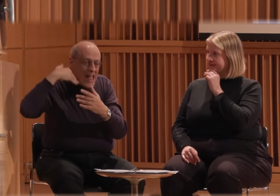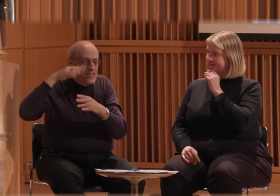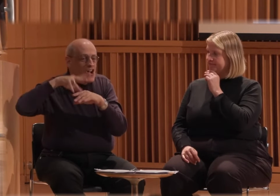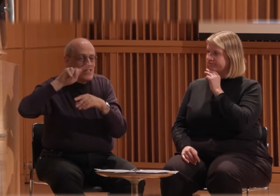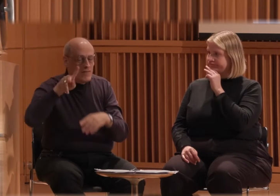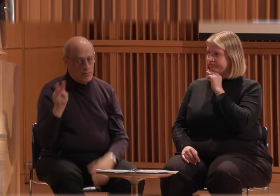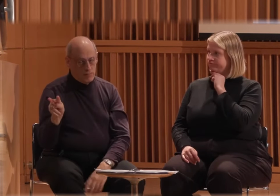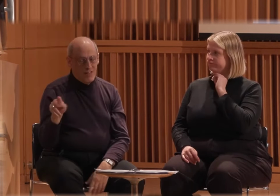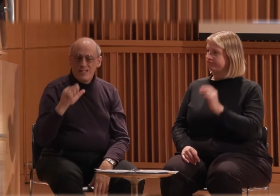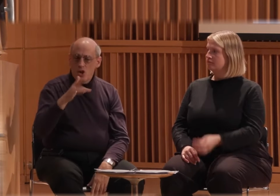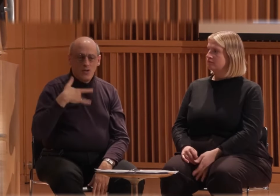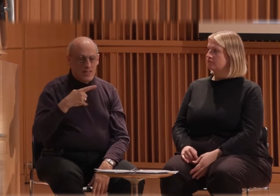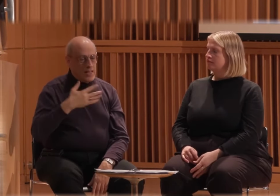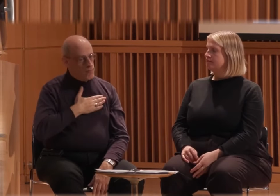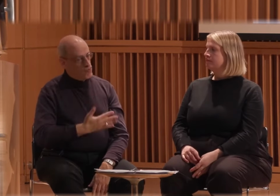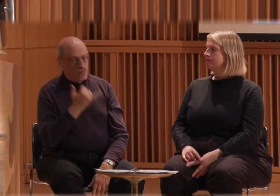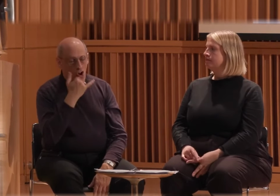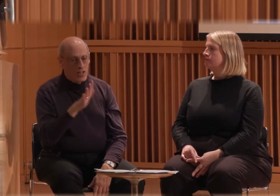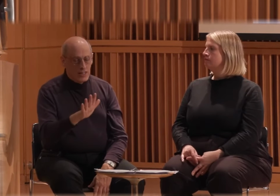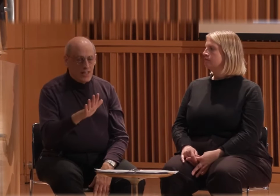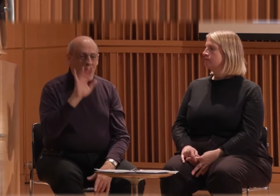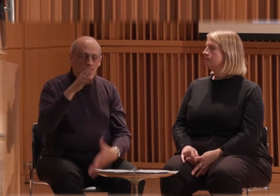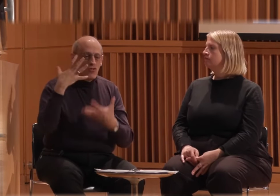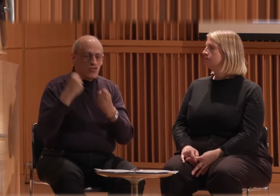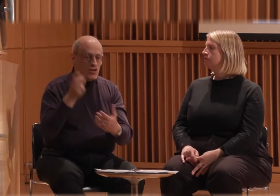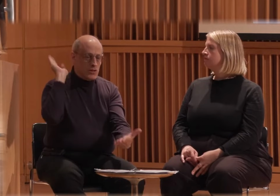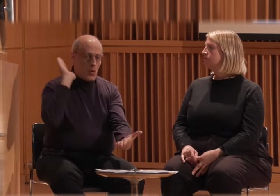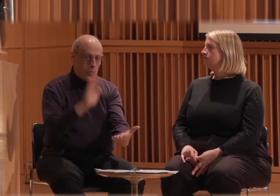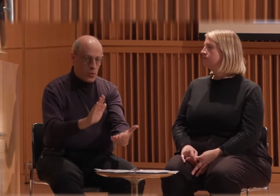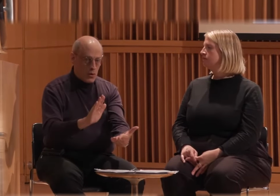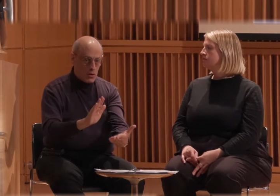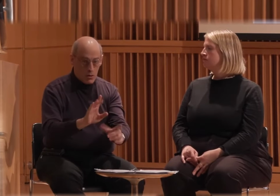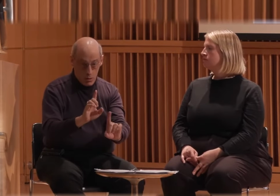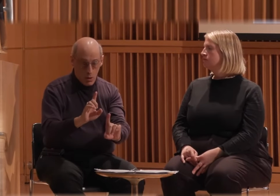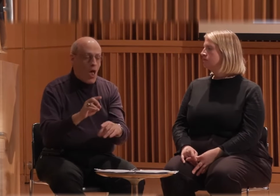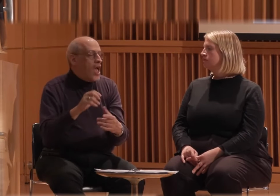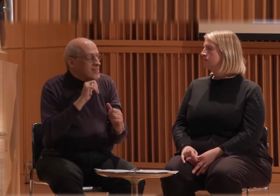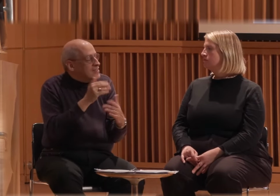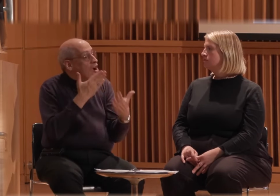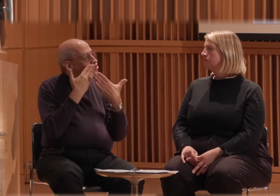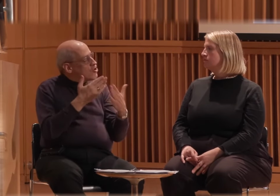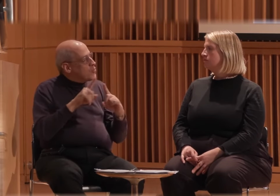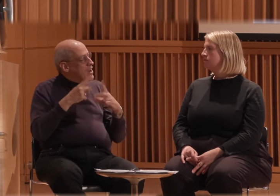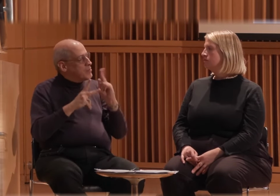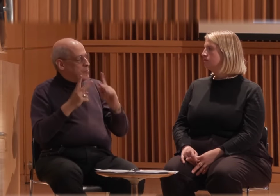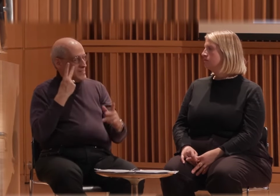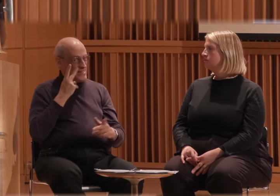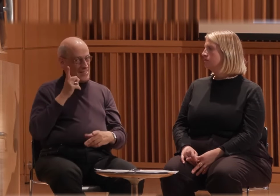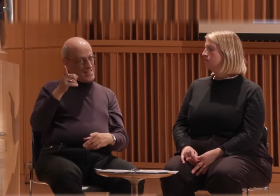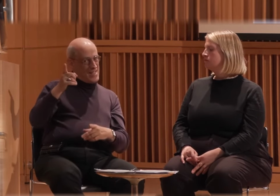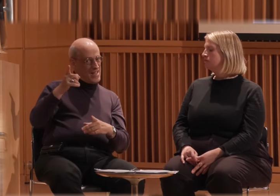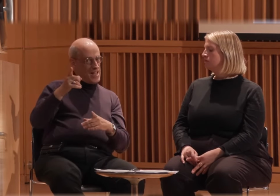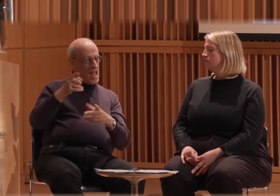I think that reduces trust. I don't think it's great when people see people who